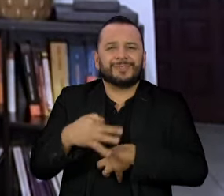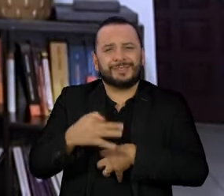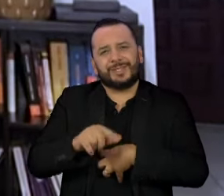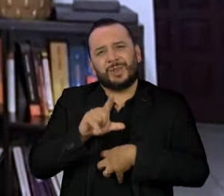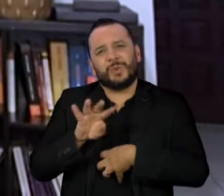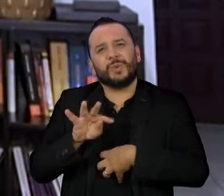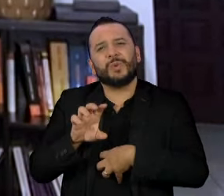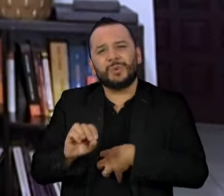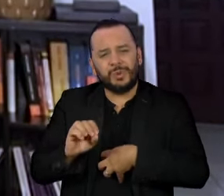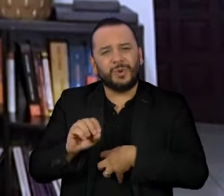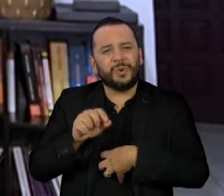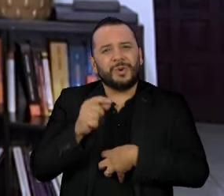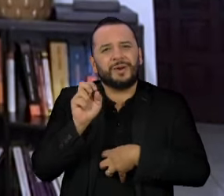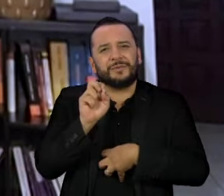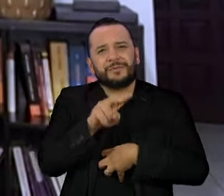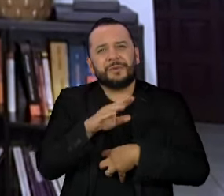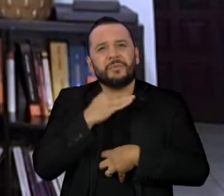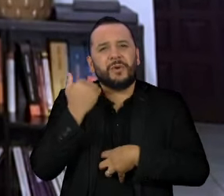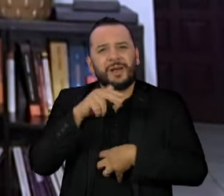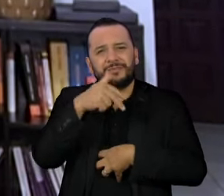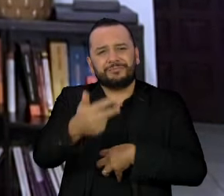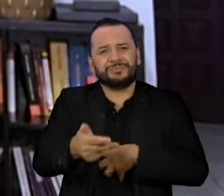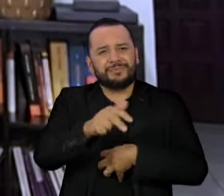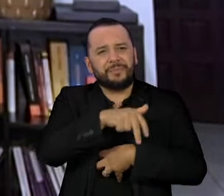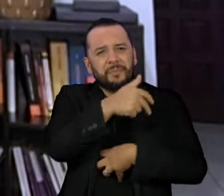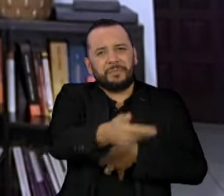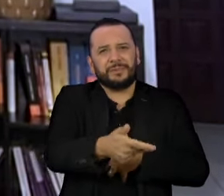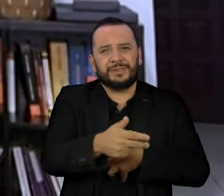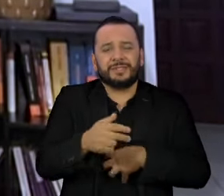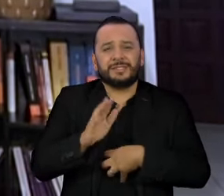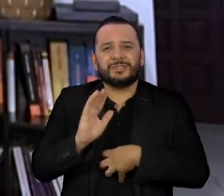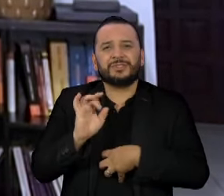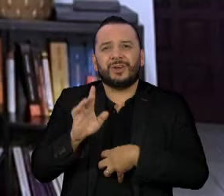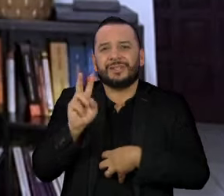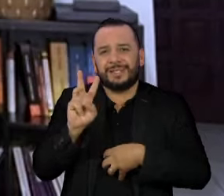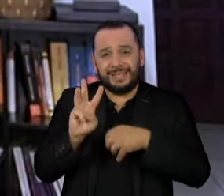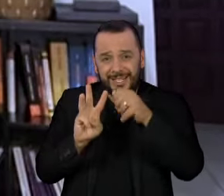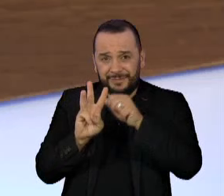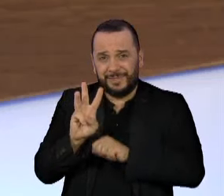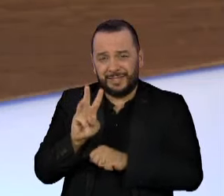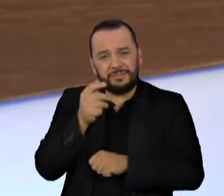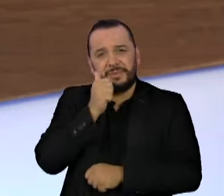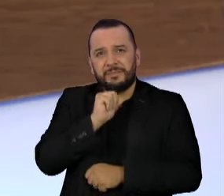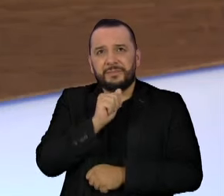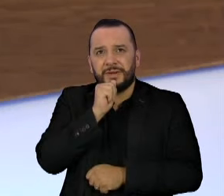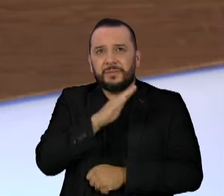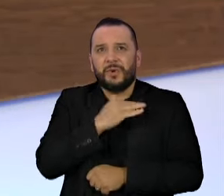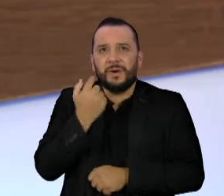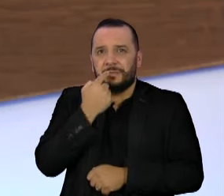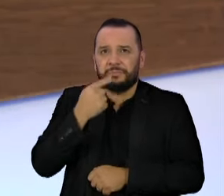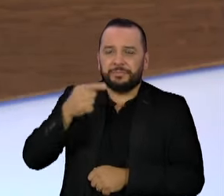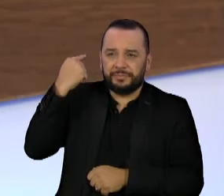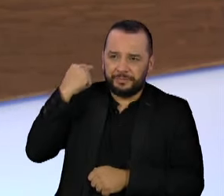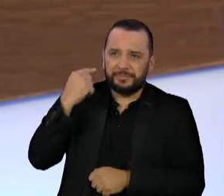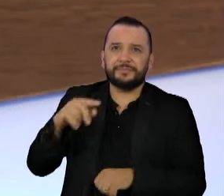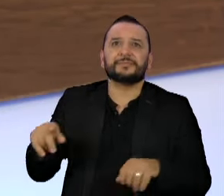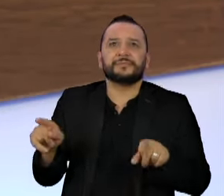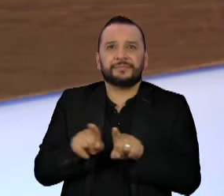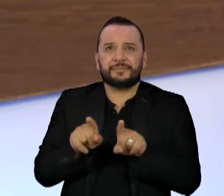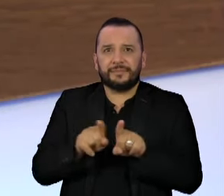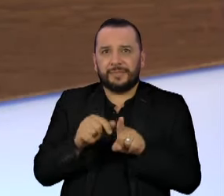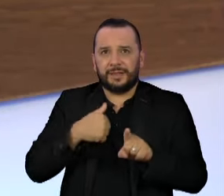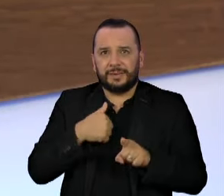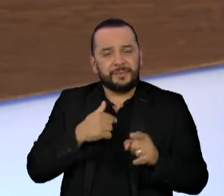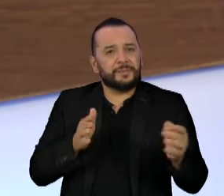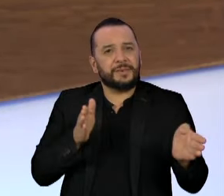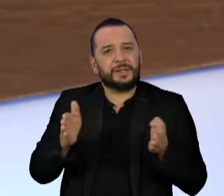me because my mother it's just been three months since my mother died and it's a year this month since my